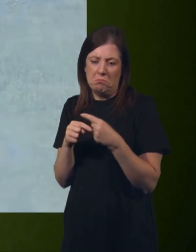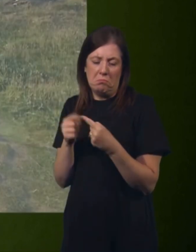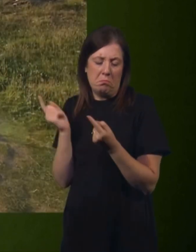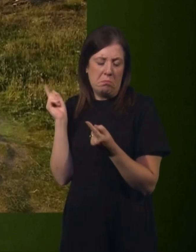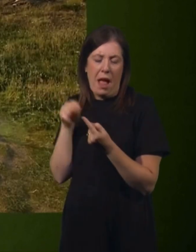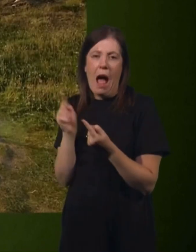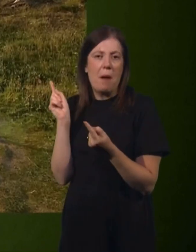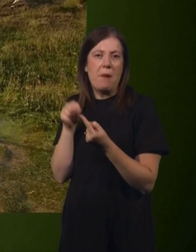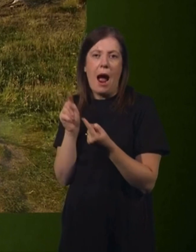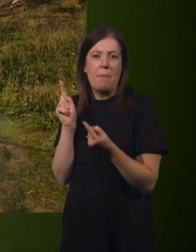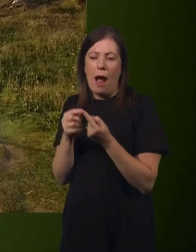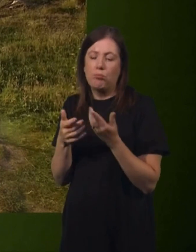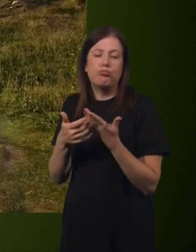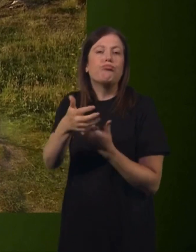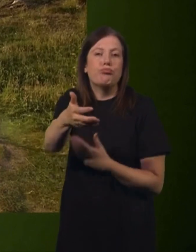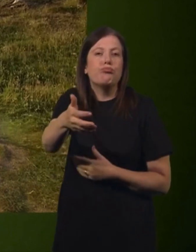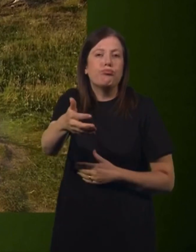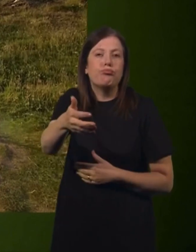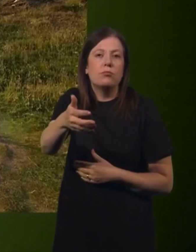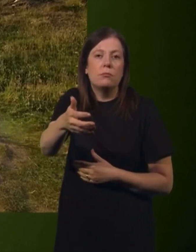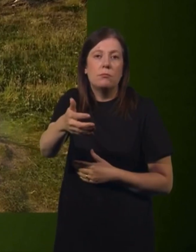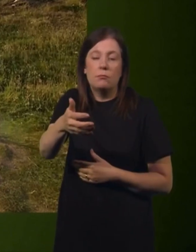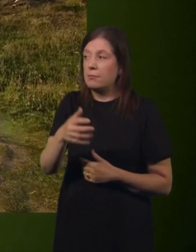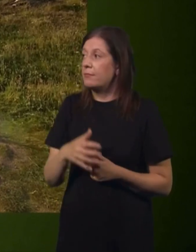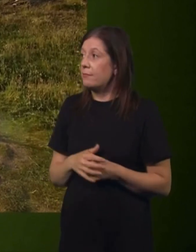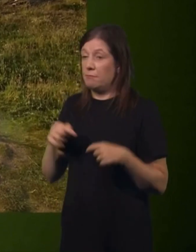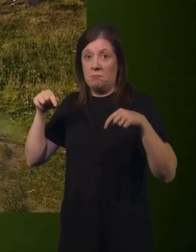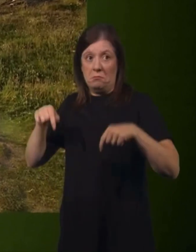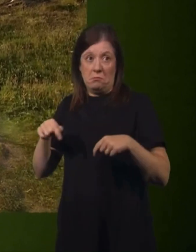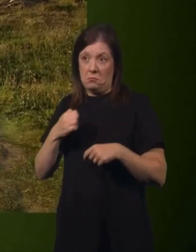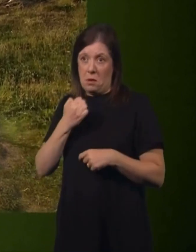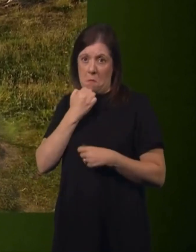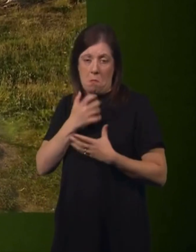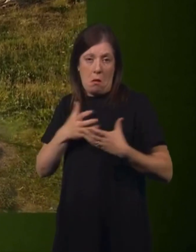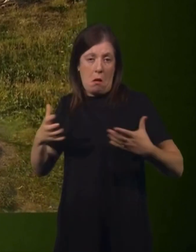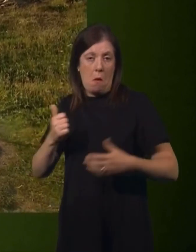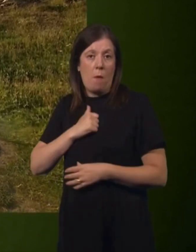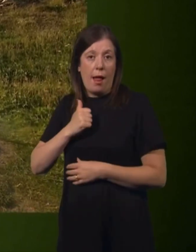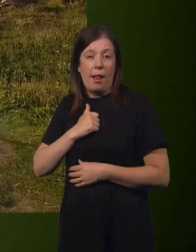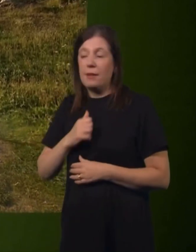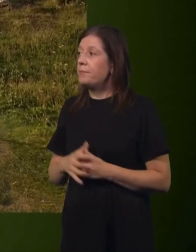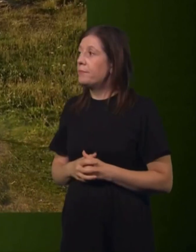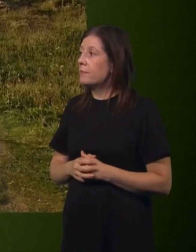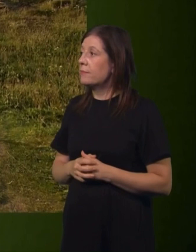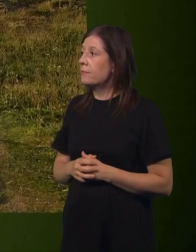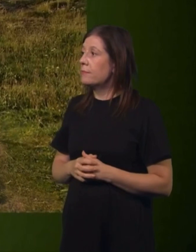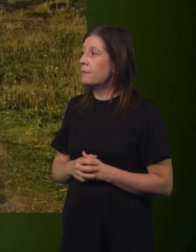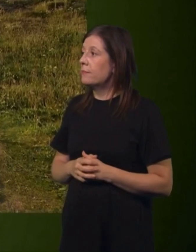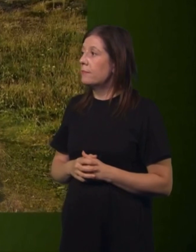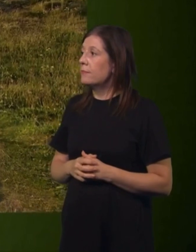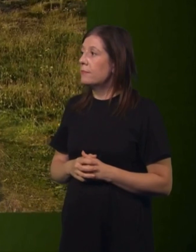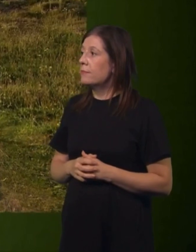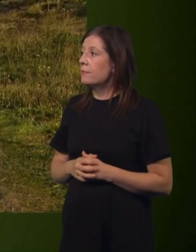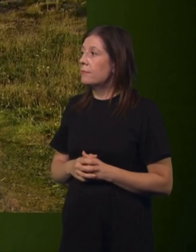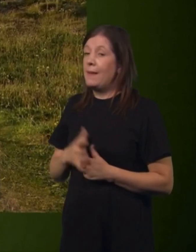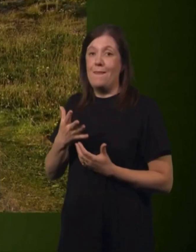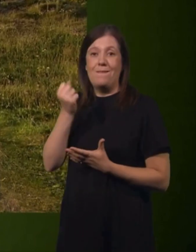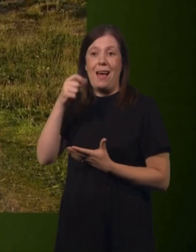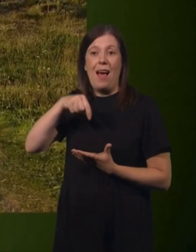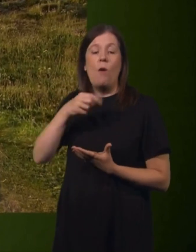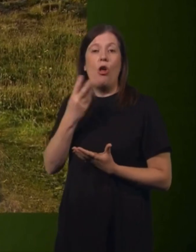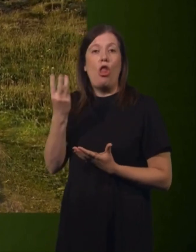area over time. So they're doing really, really well here. Now, the last counted, there are 13 nest sites